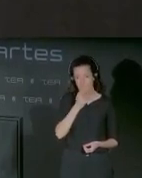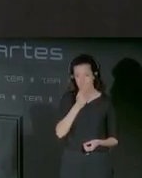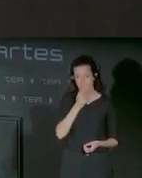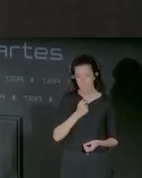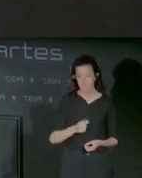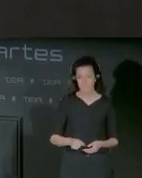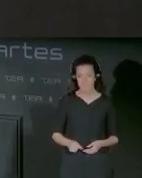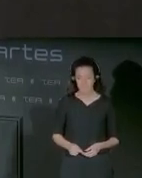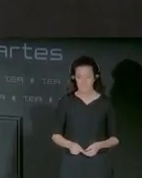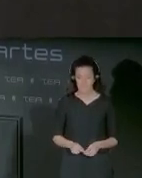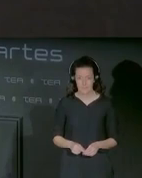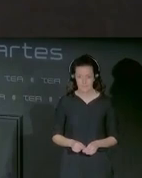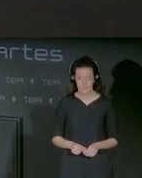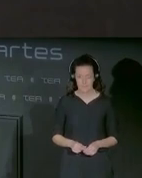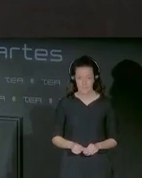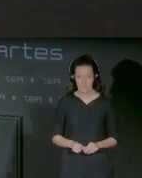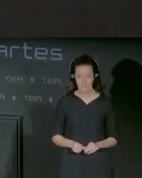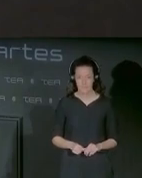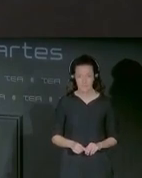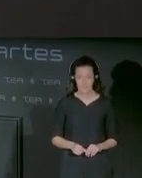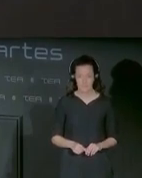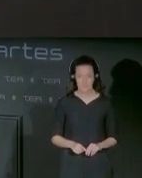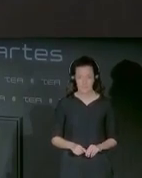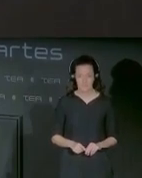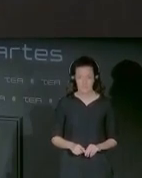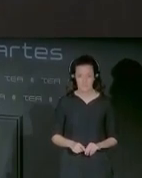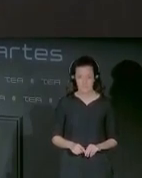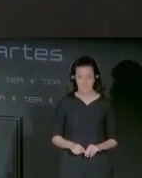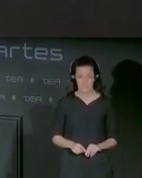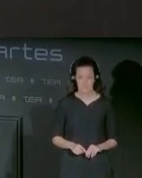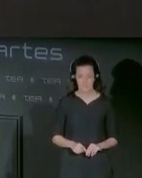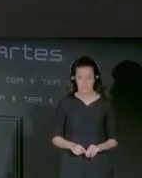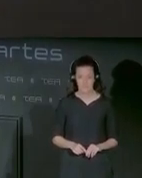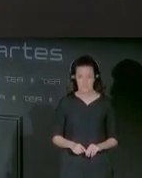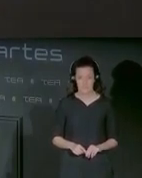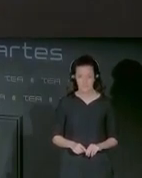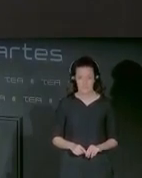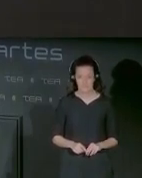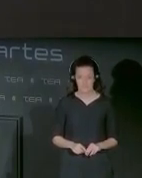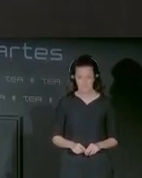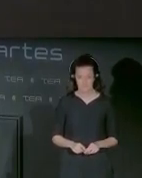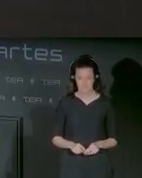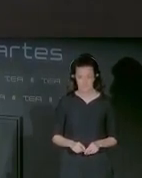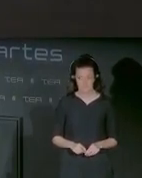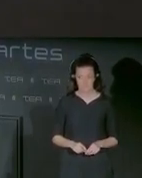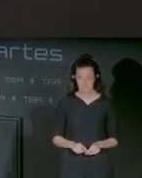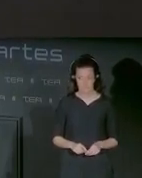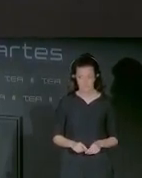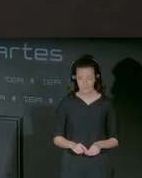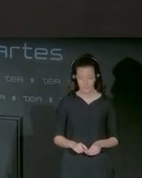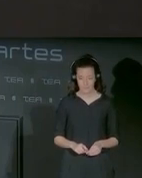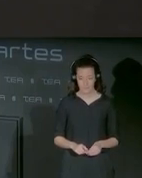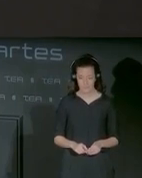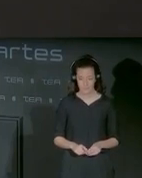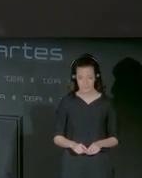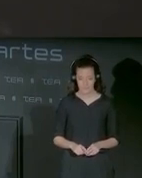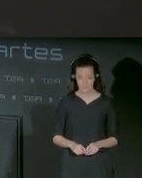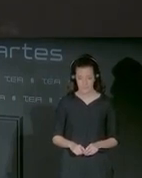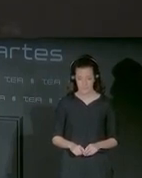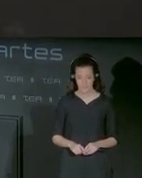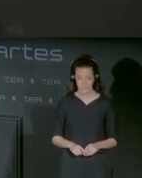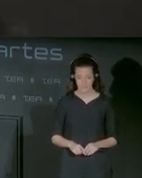2.7 million a year, which is not a lot, but it's also a small region. So we're like 6.5 million people in Flanders and Brussels combined.